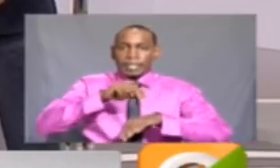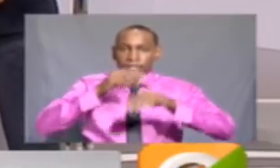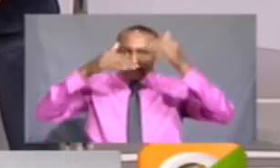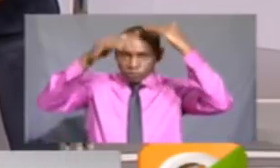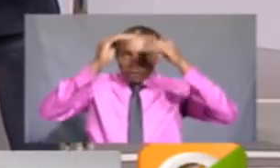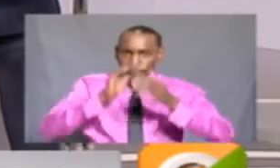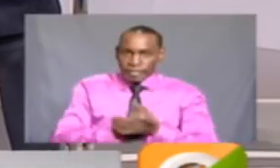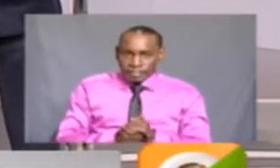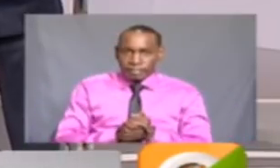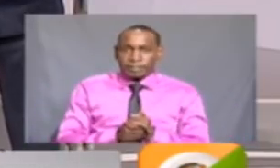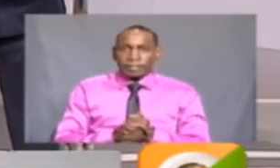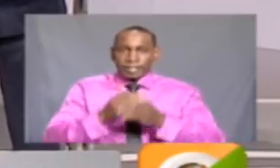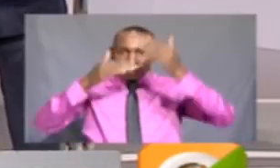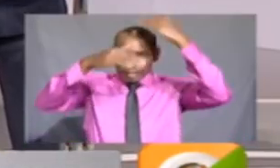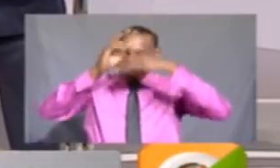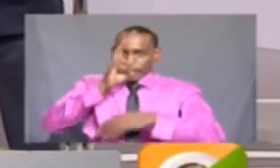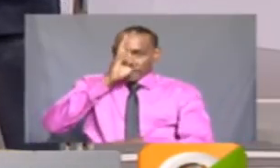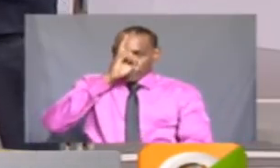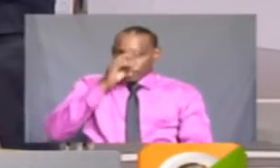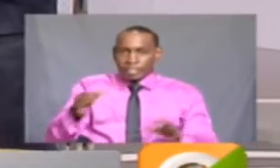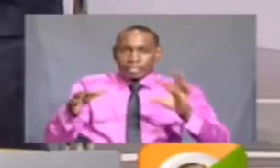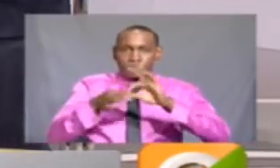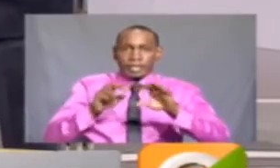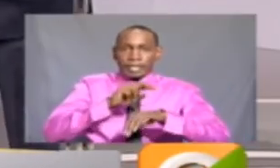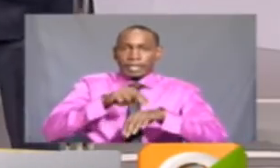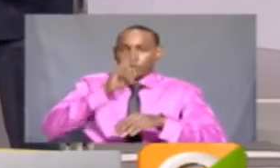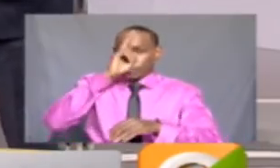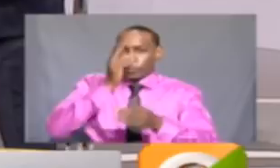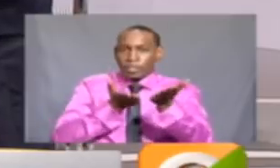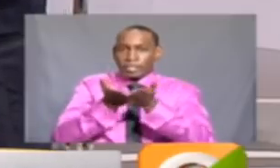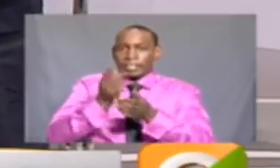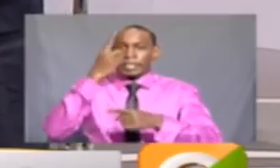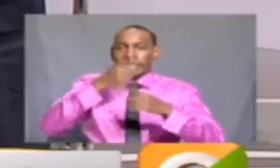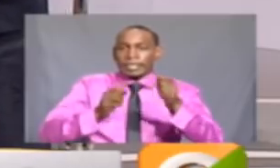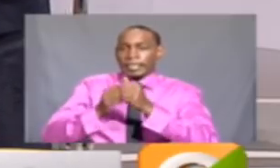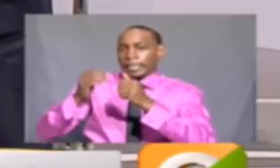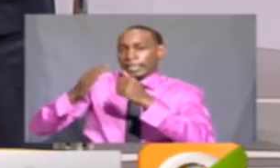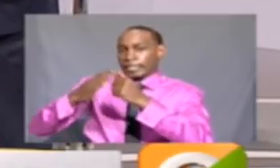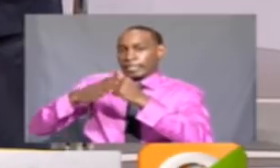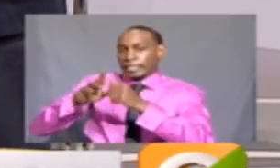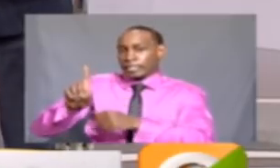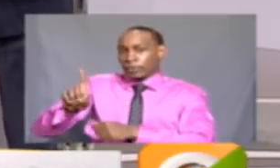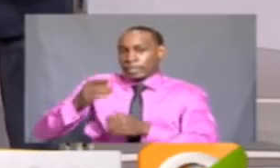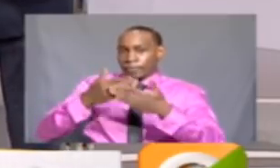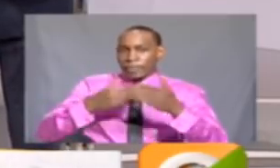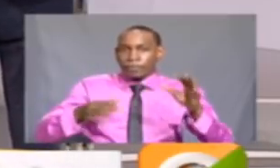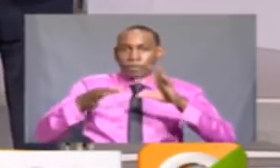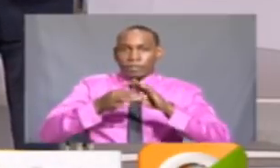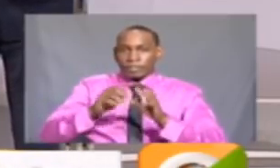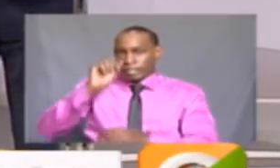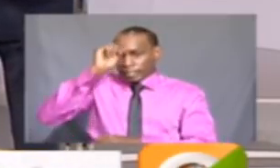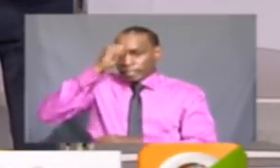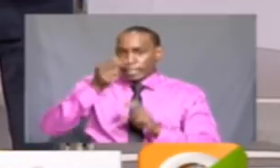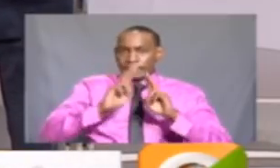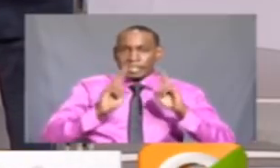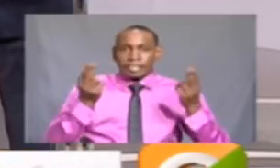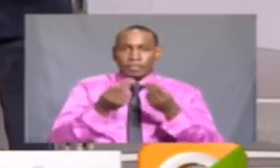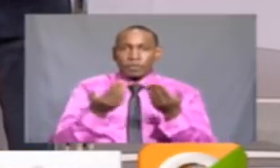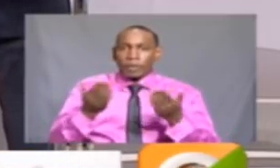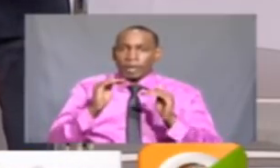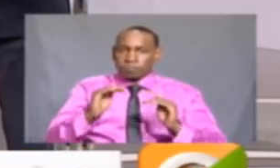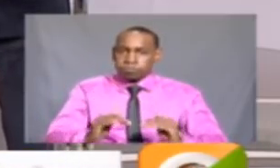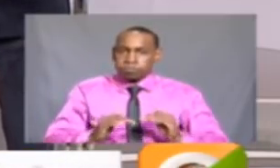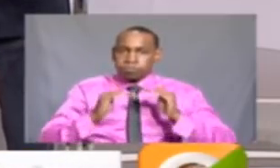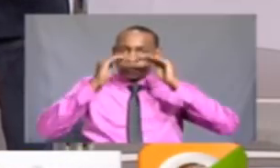University. He's a career policeman who joined the National Police Service in 1991 before joining the intelligence unit, where he rose